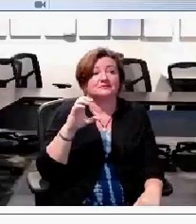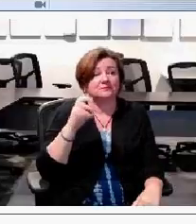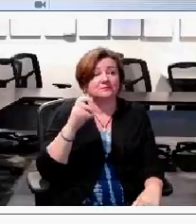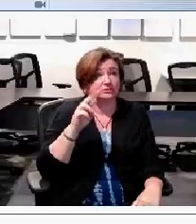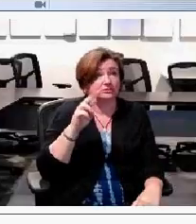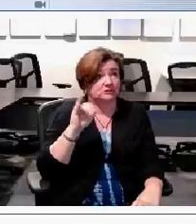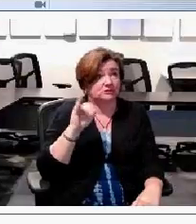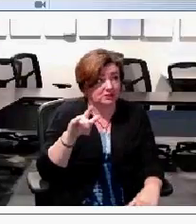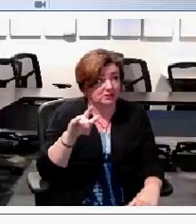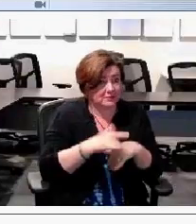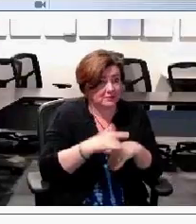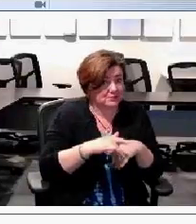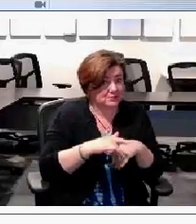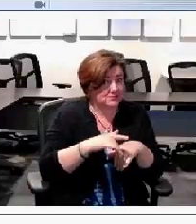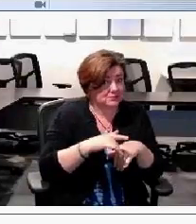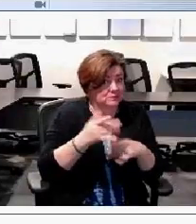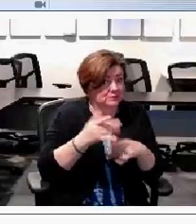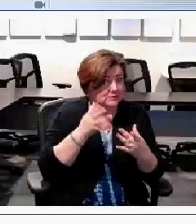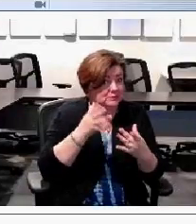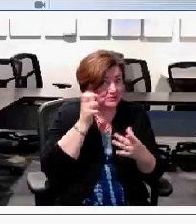you available?